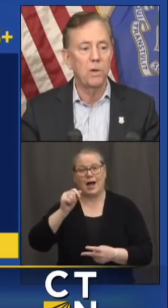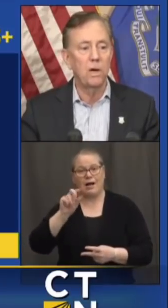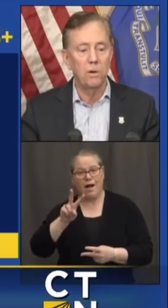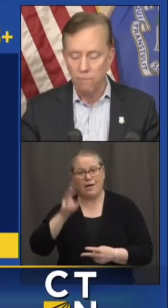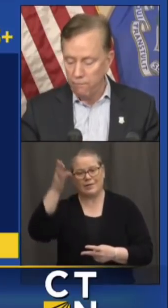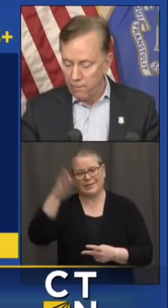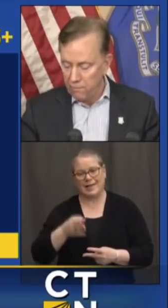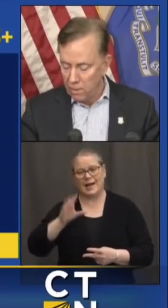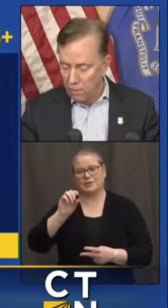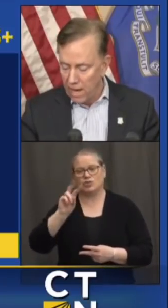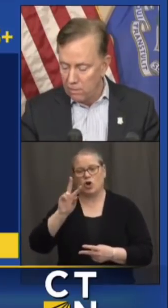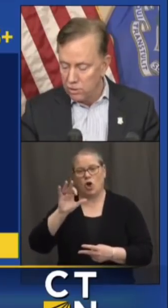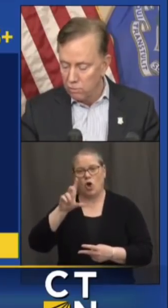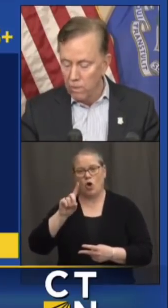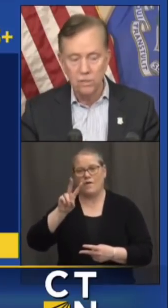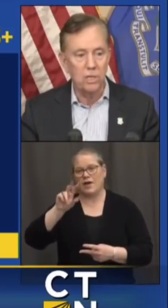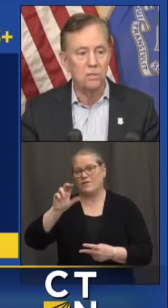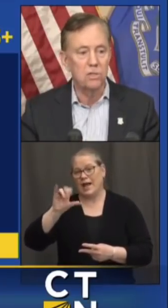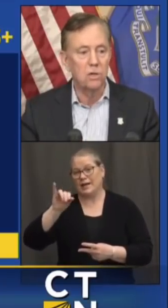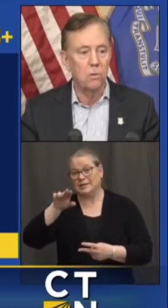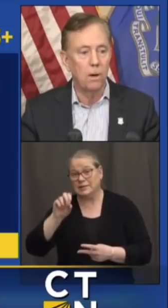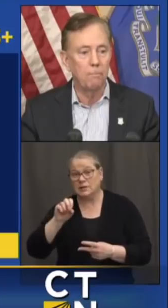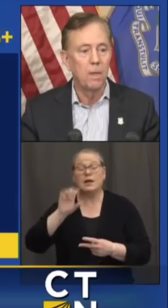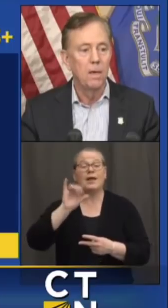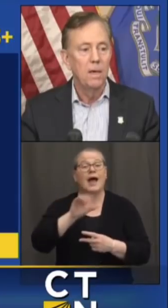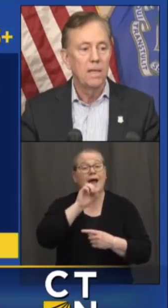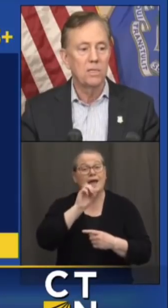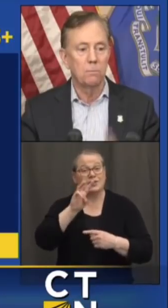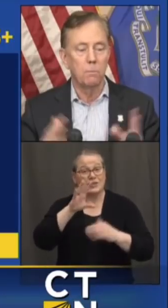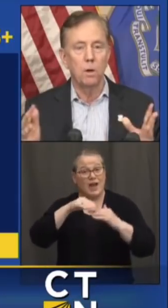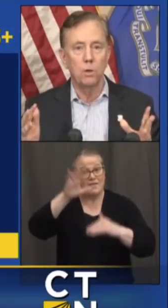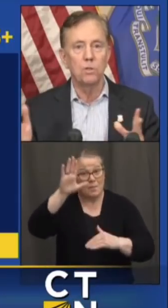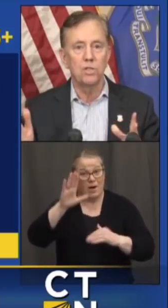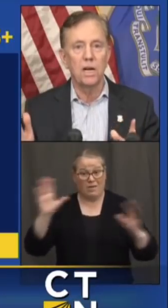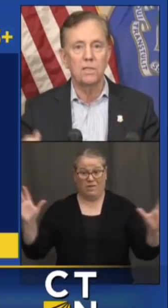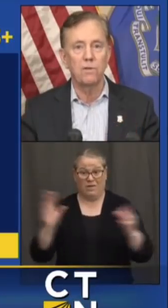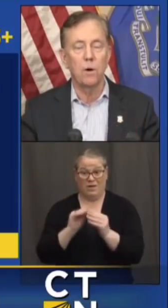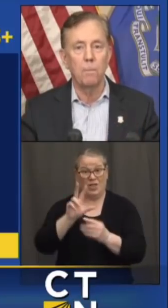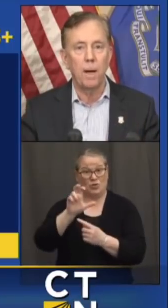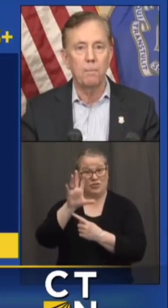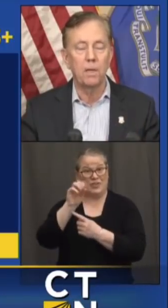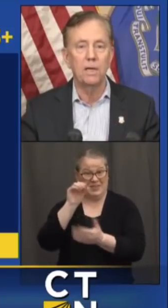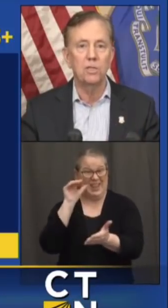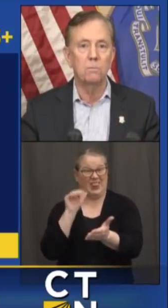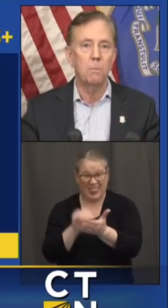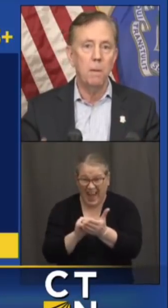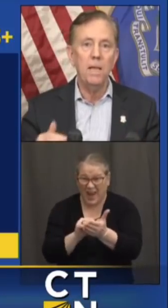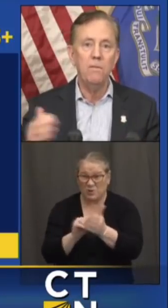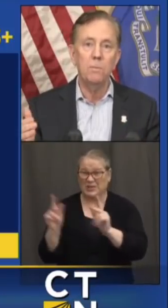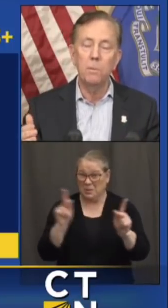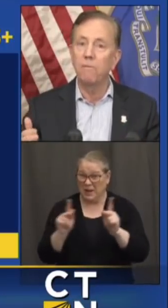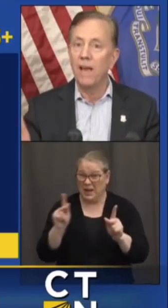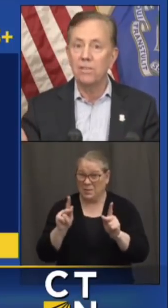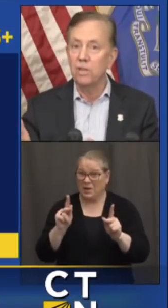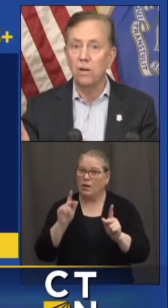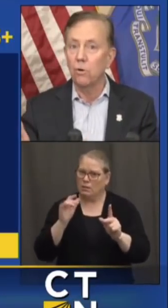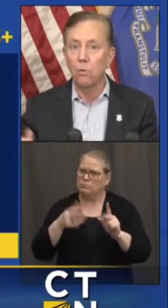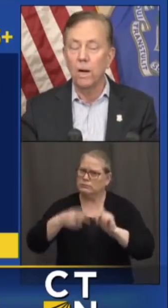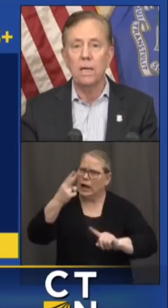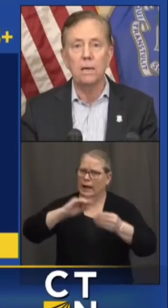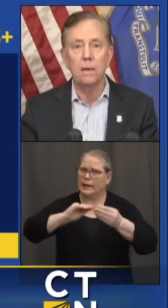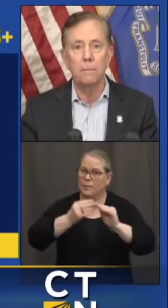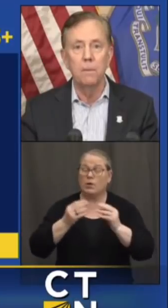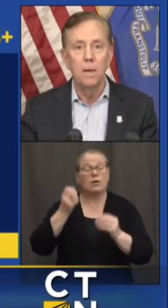That's 350,000 residents. So that's a good size of our population, but many of them have been